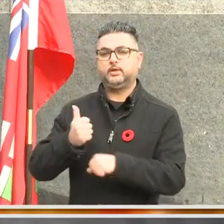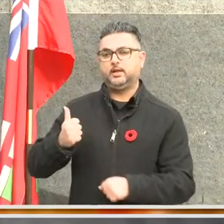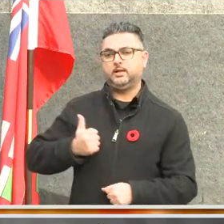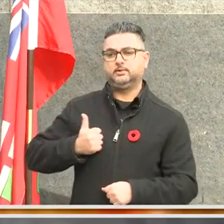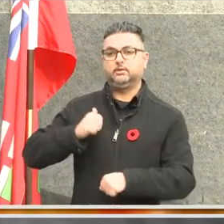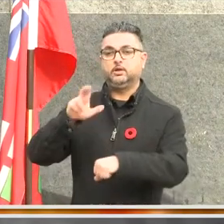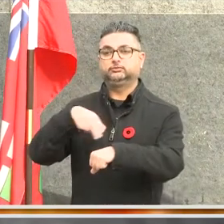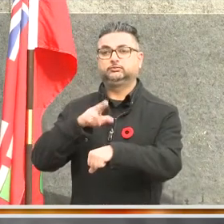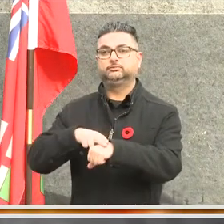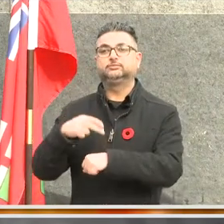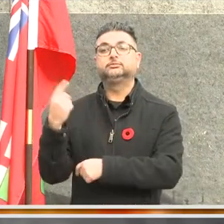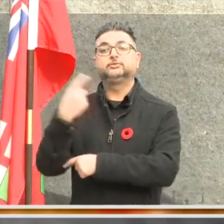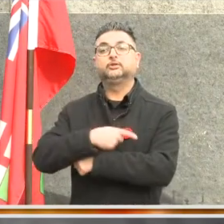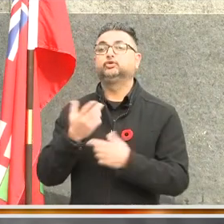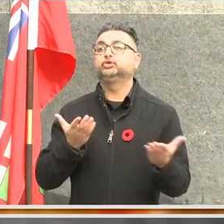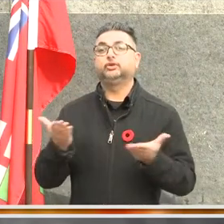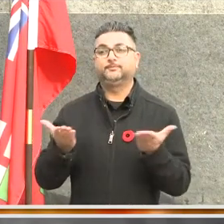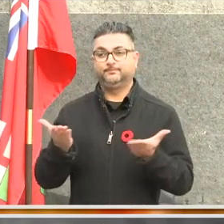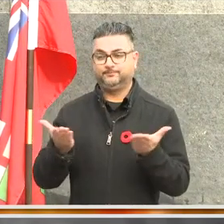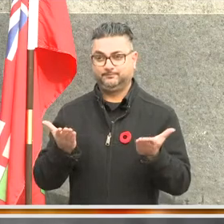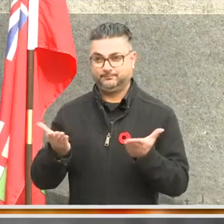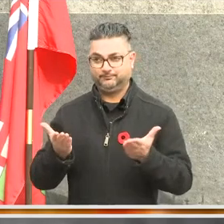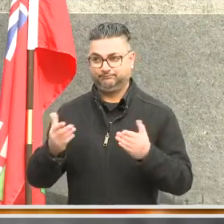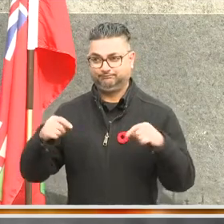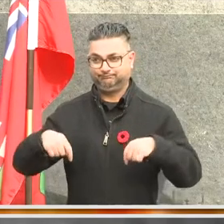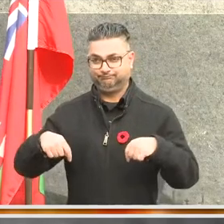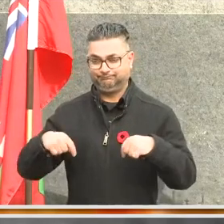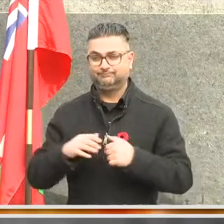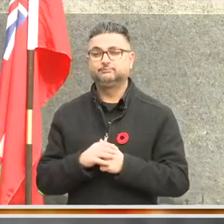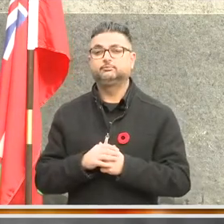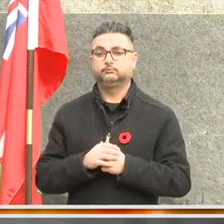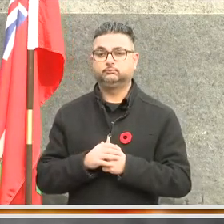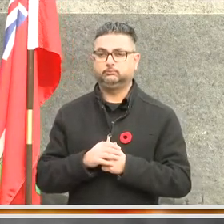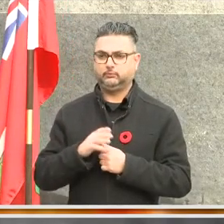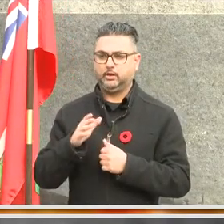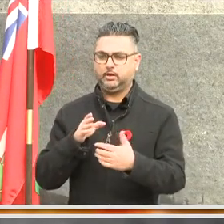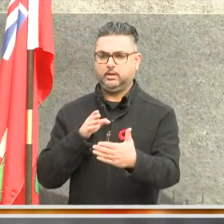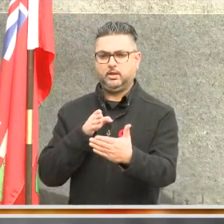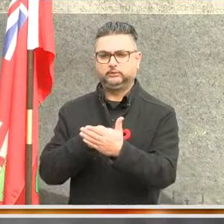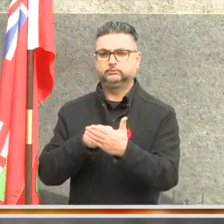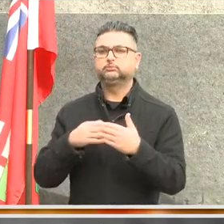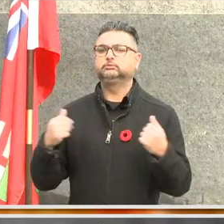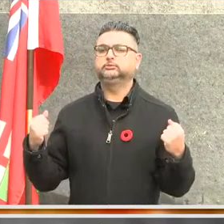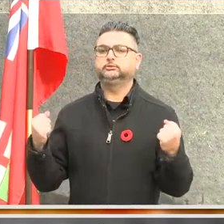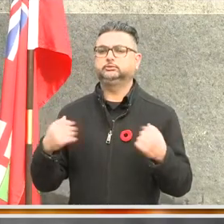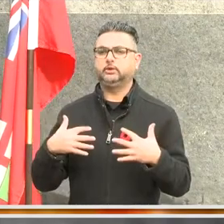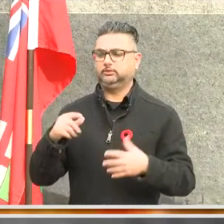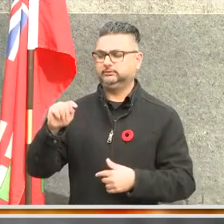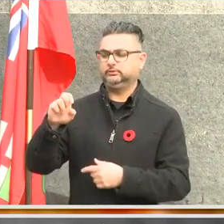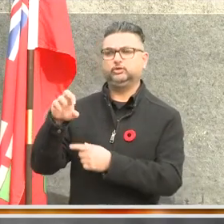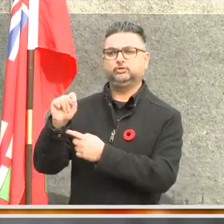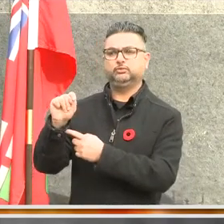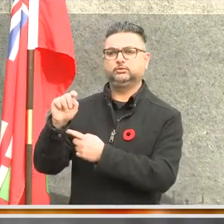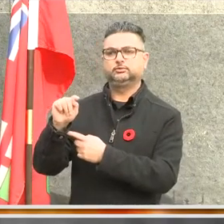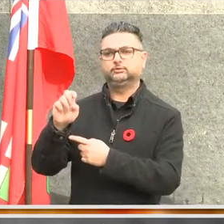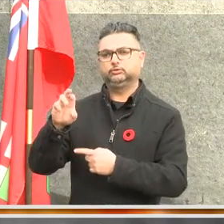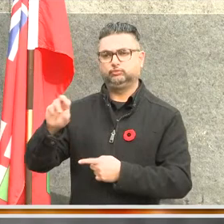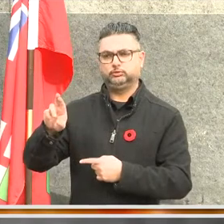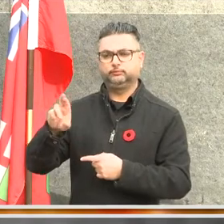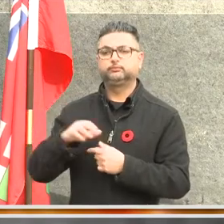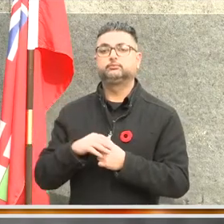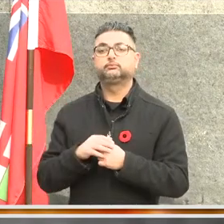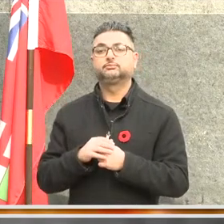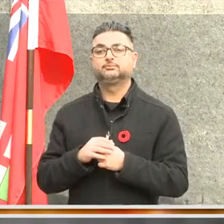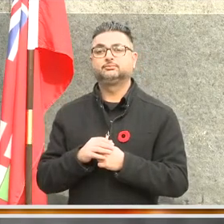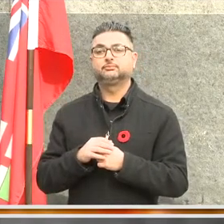Co-Founder of the Canadian Coalition Against Terror, Mass Corporal Retired Caporal Chef Jody Metic, Veteran of the